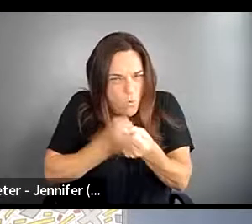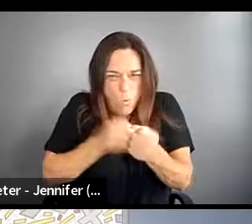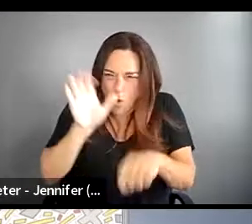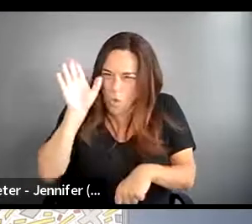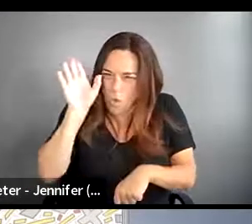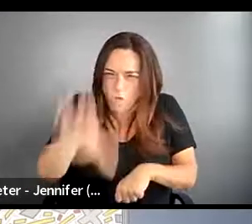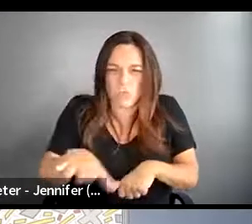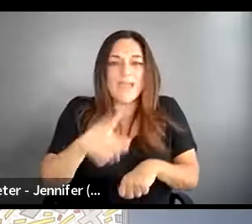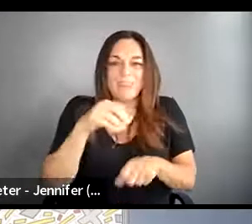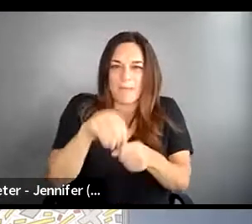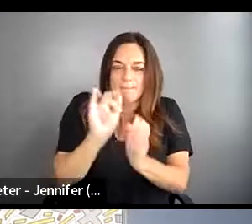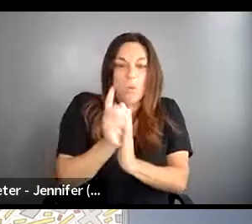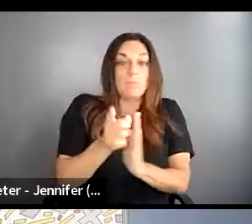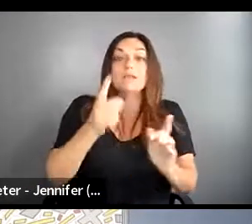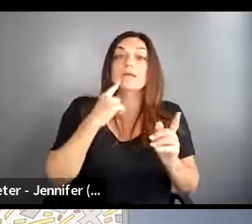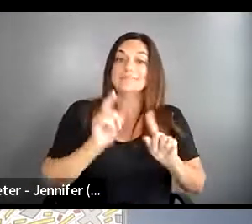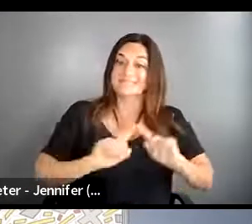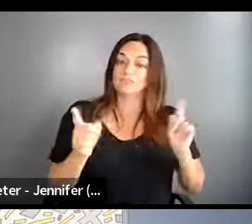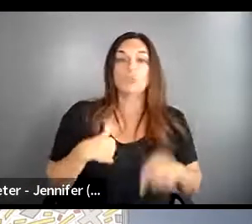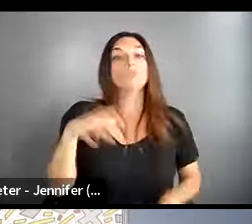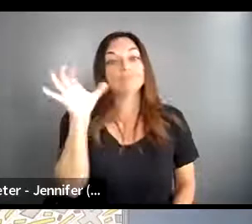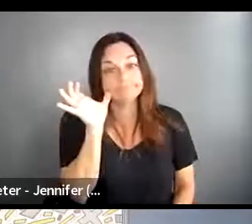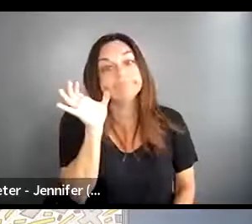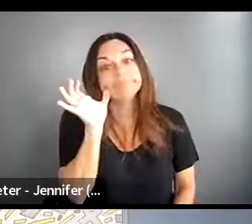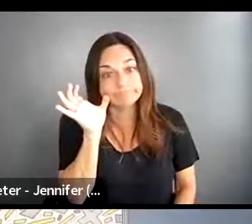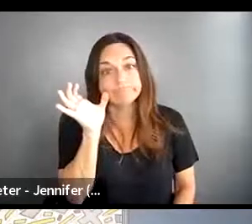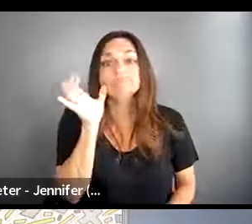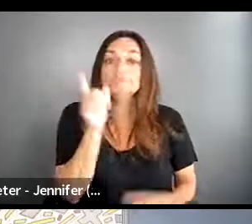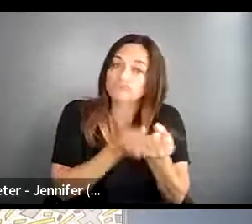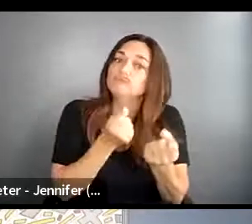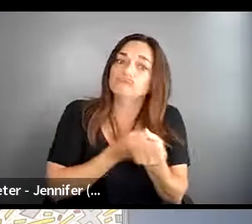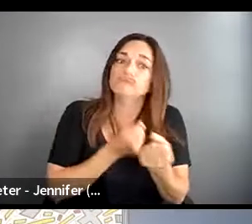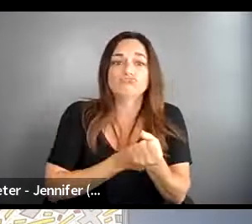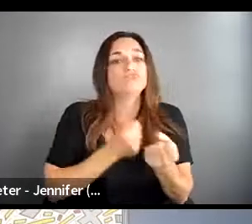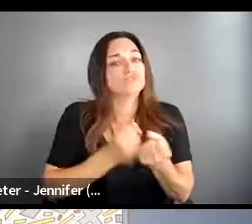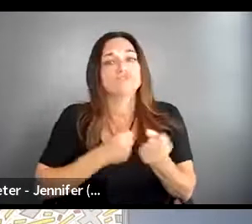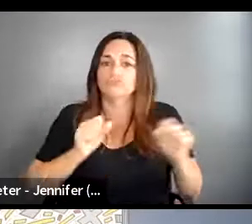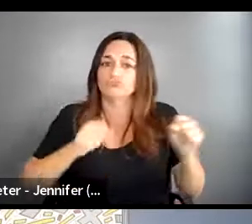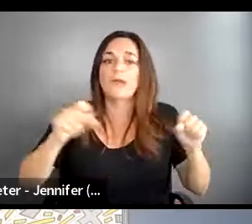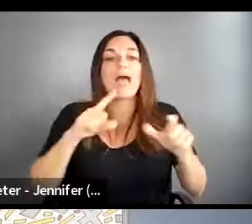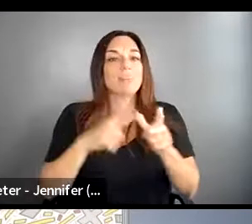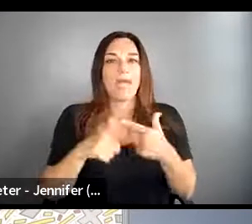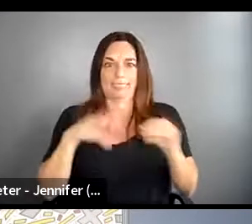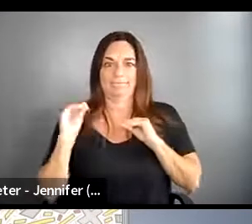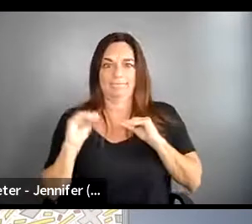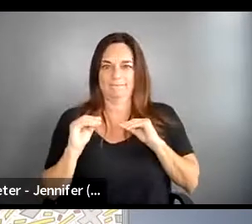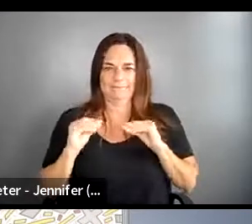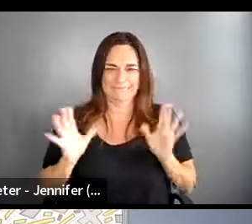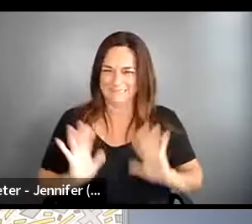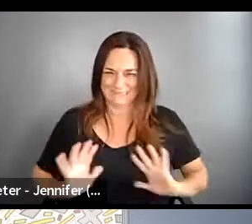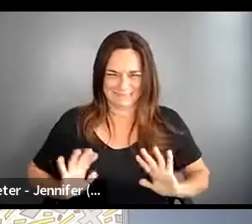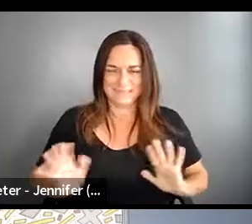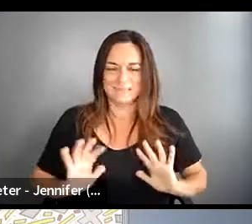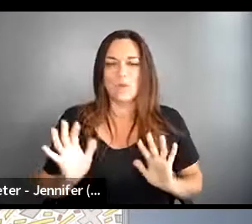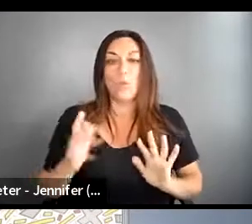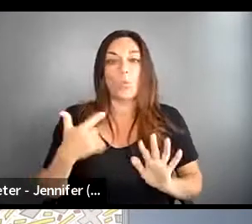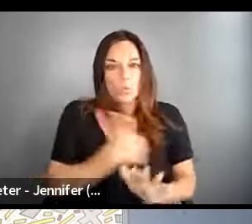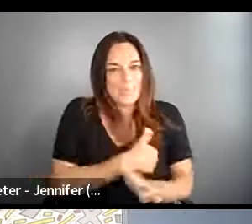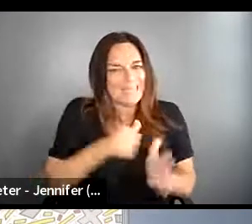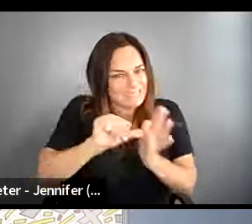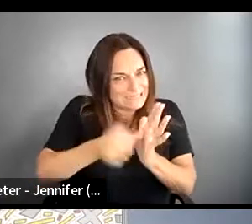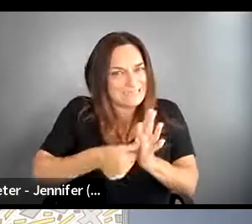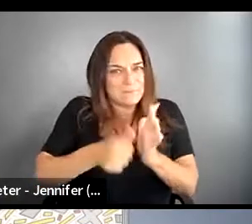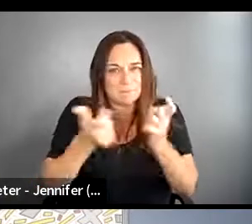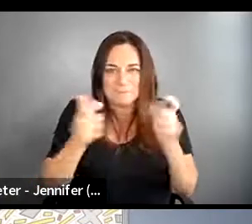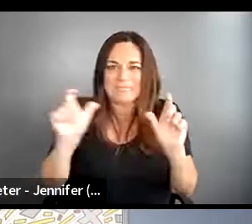there's a big difference in being present and listening and actively supporting than just stepping away and walking away, right? Because we're very big on creating